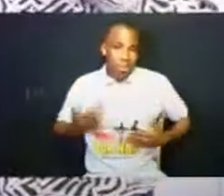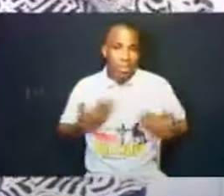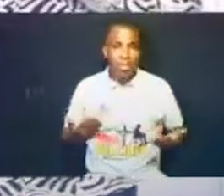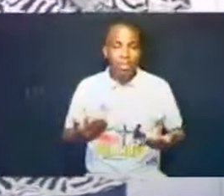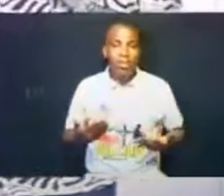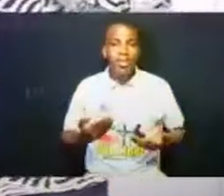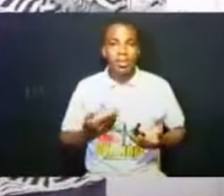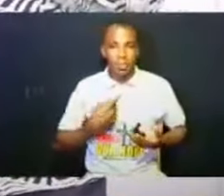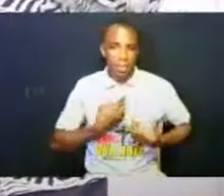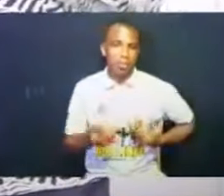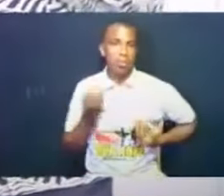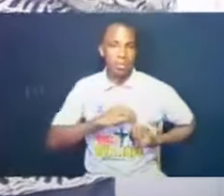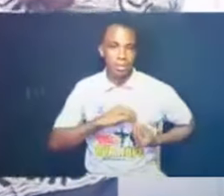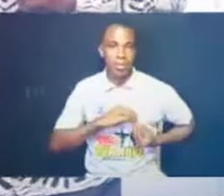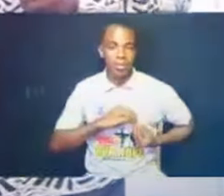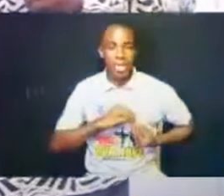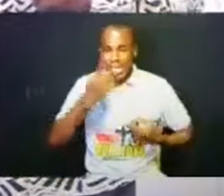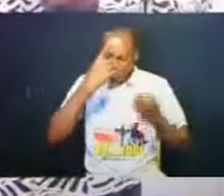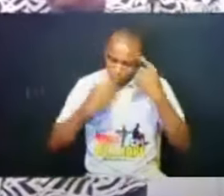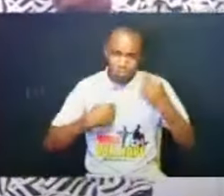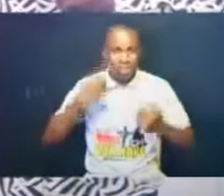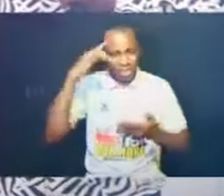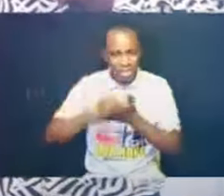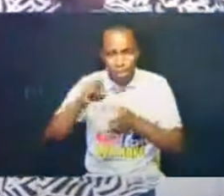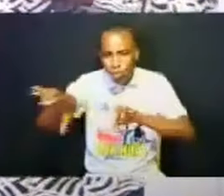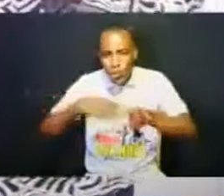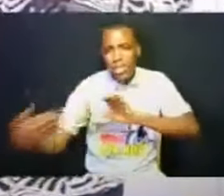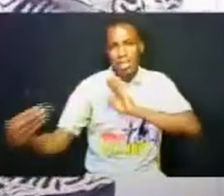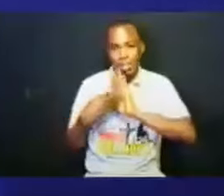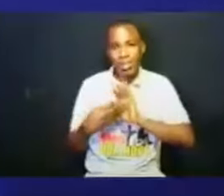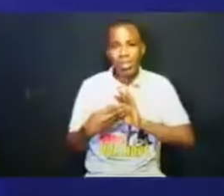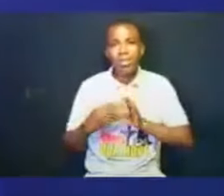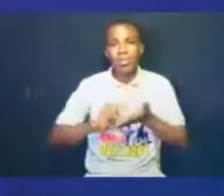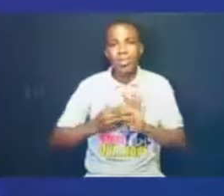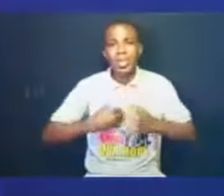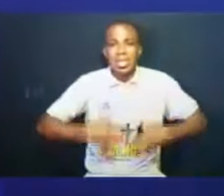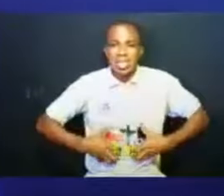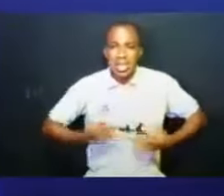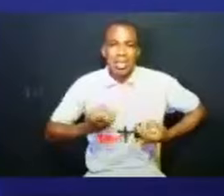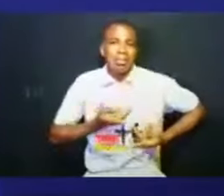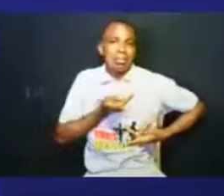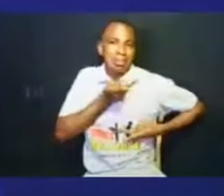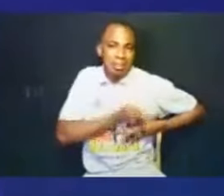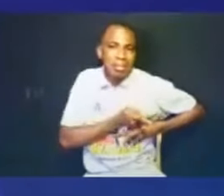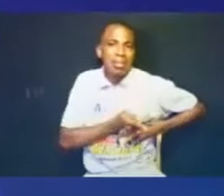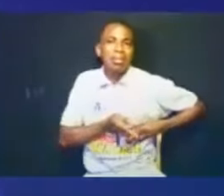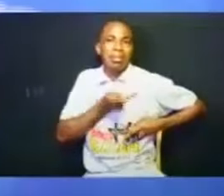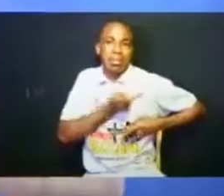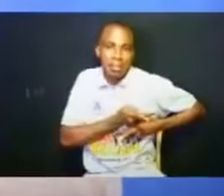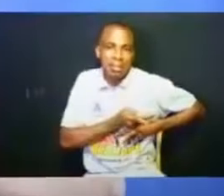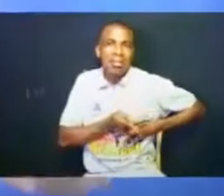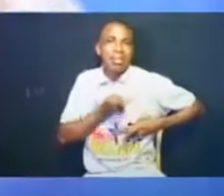This fellow who considers that he has not been treated well holds on to the anger, holds on to the displeasure